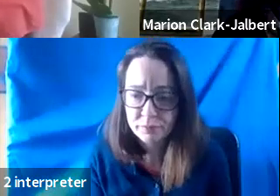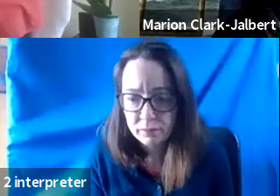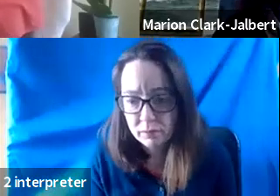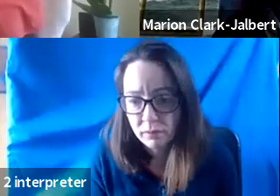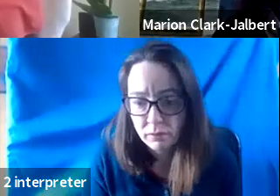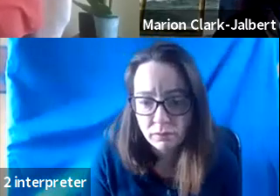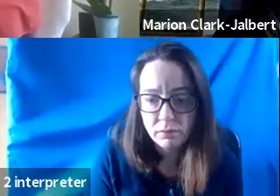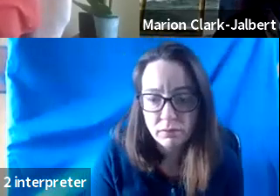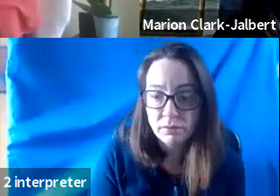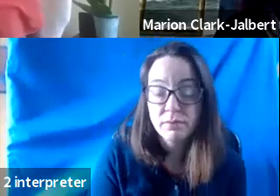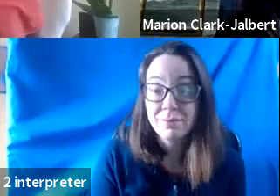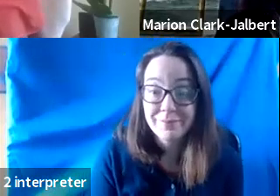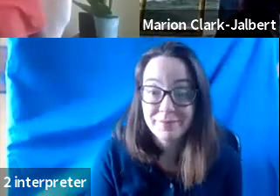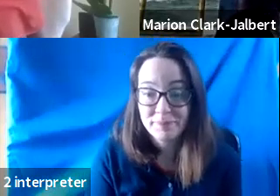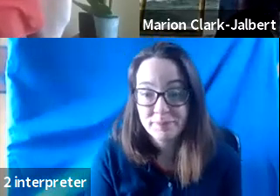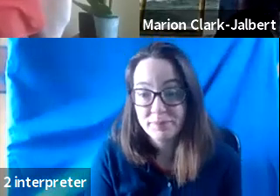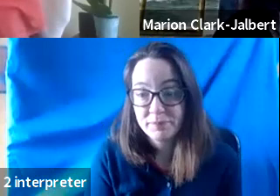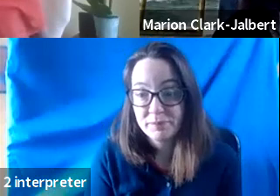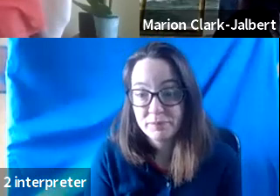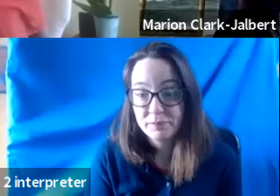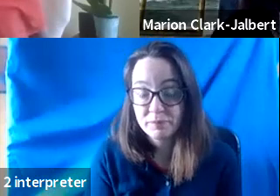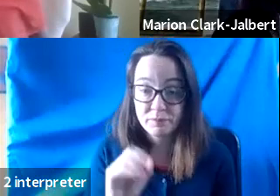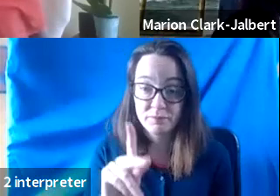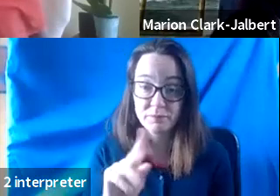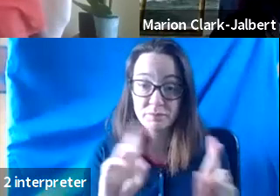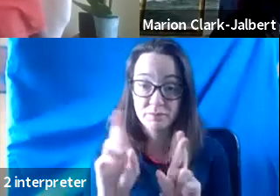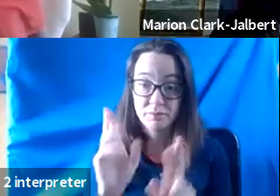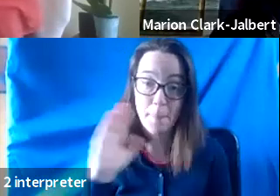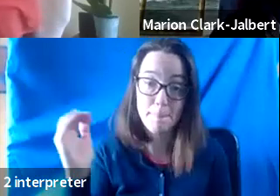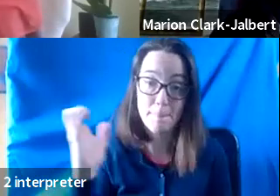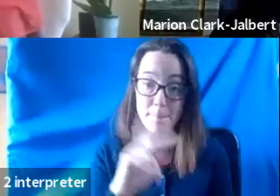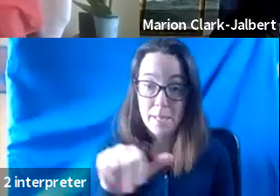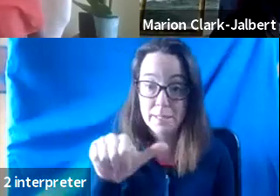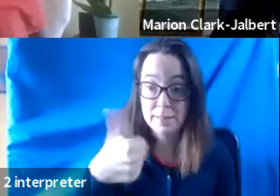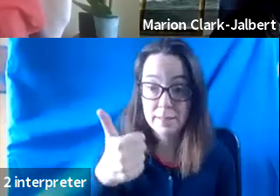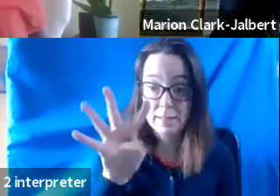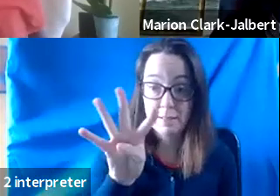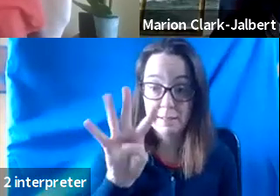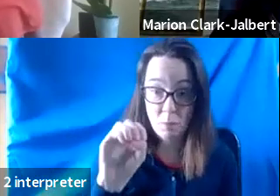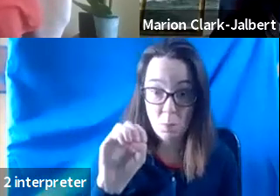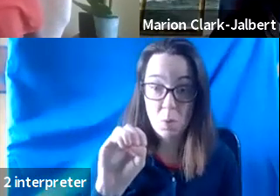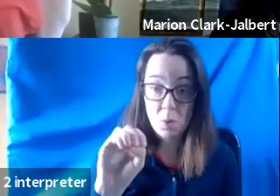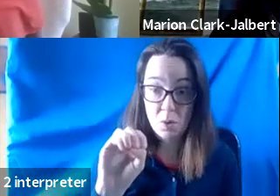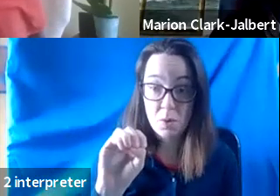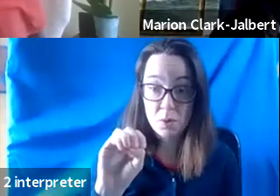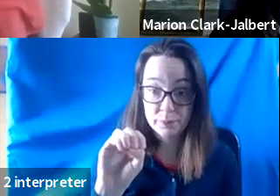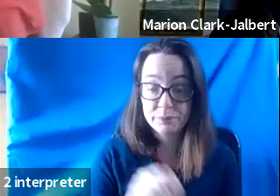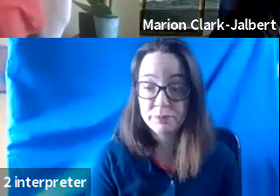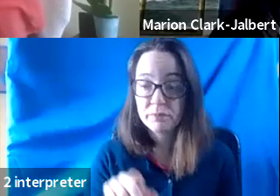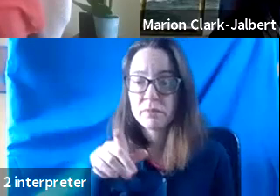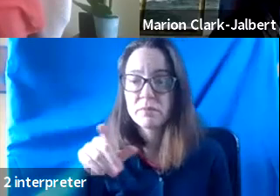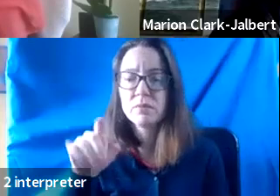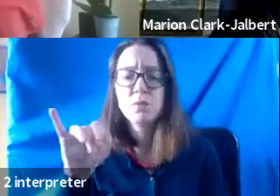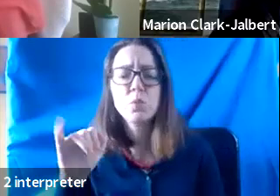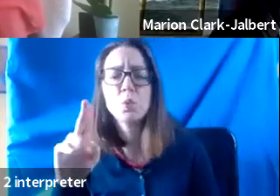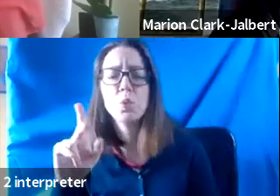back and present it to the rest of us. And so it's now 10:30. We'll come back at 10:40. Okay. Deborah, Yep. it's Julia. Hi, Julia.